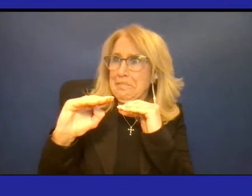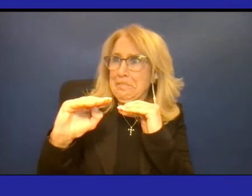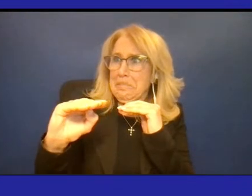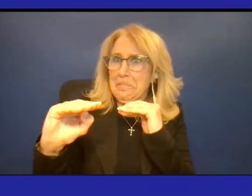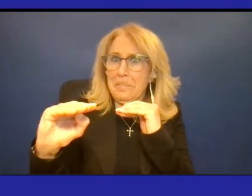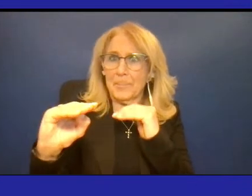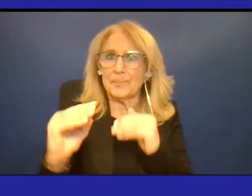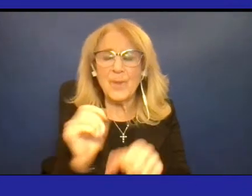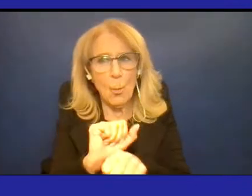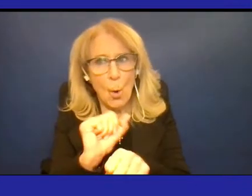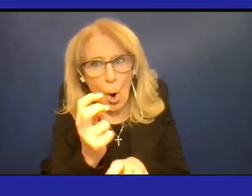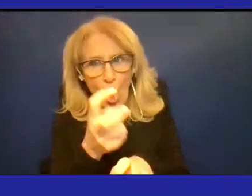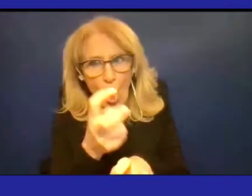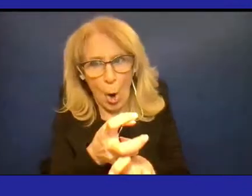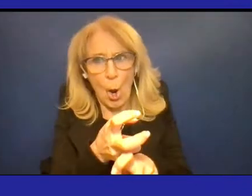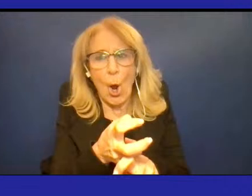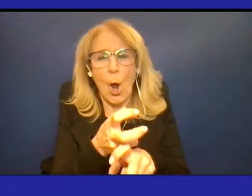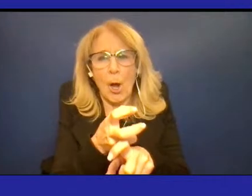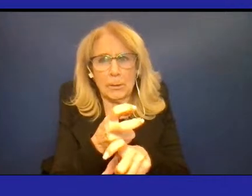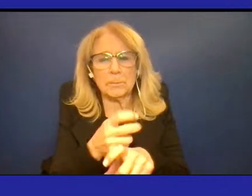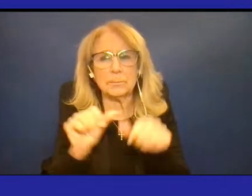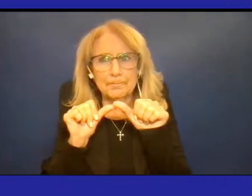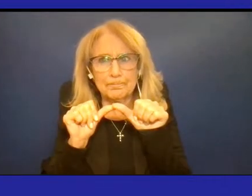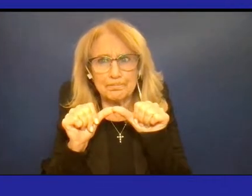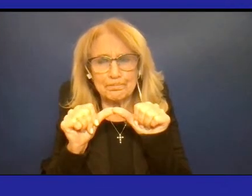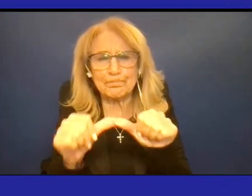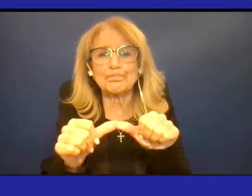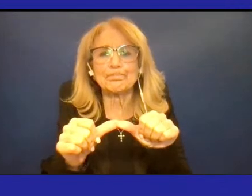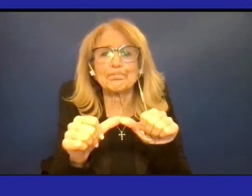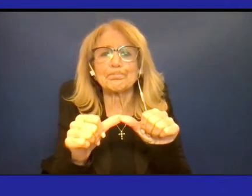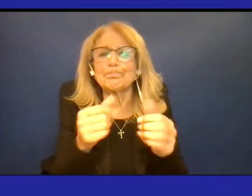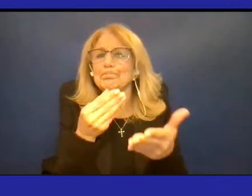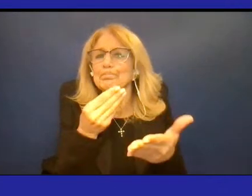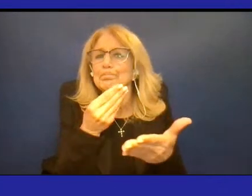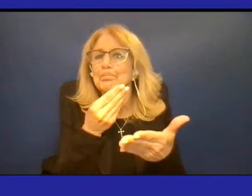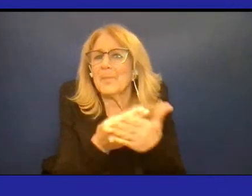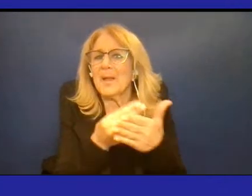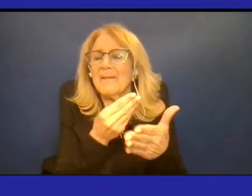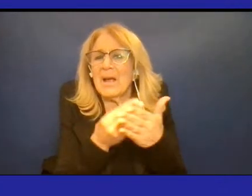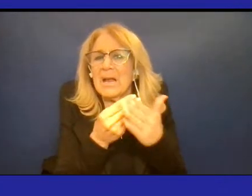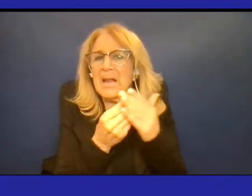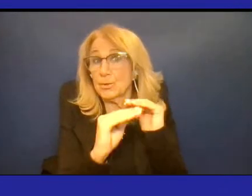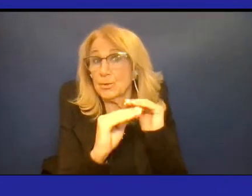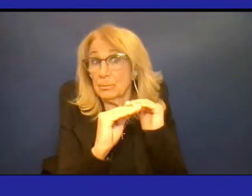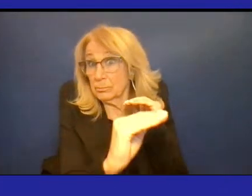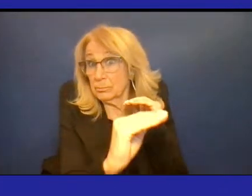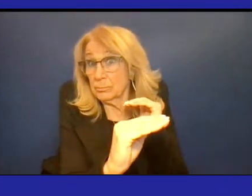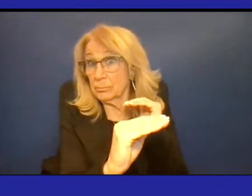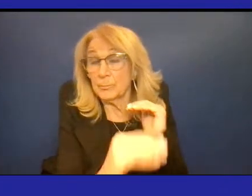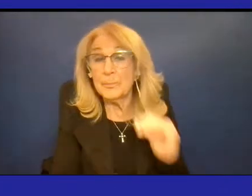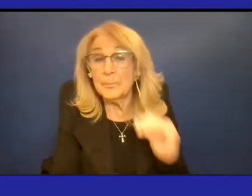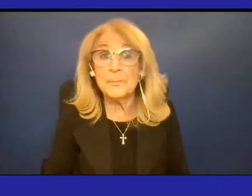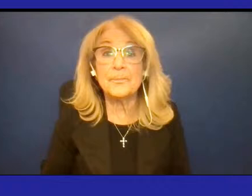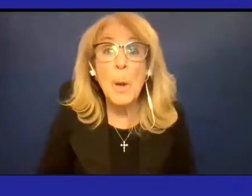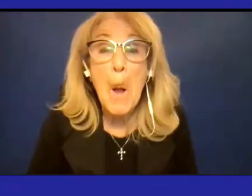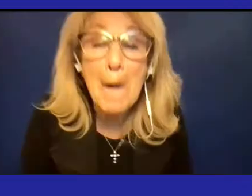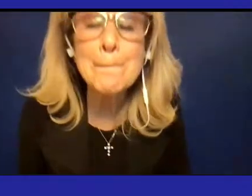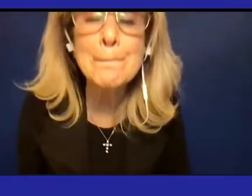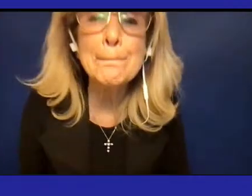Moving on to the next slide, financial sustainability. I don't know, Jim, do you want to cover those?